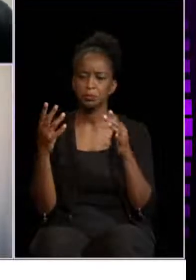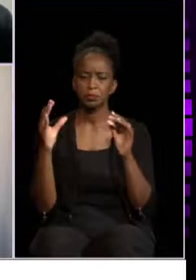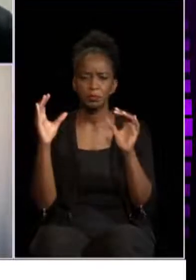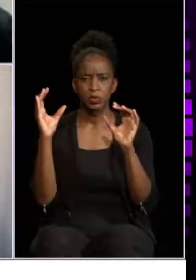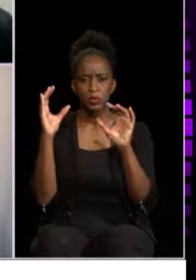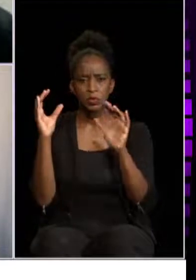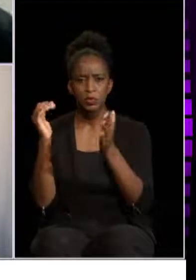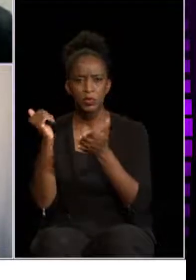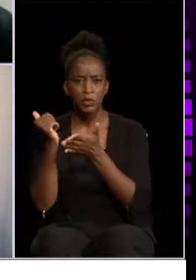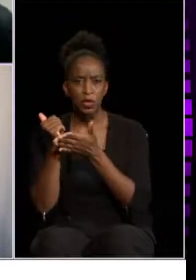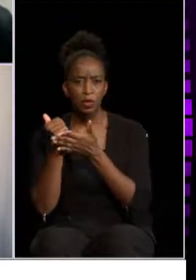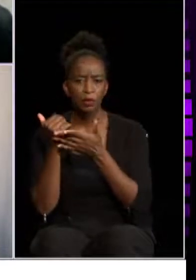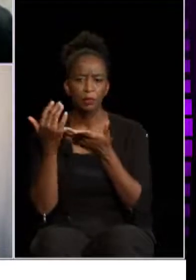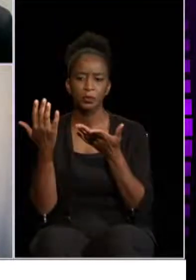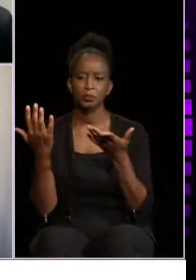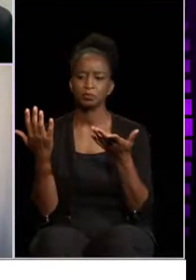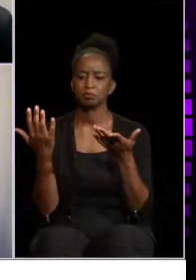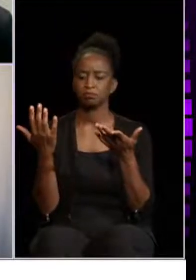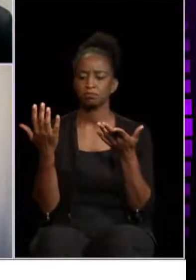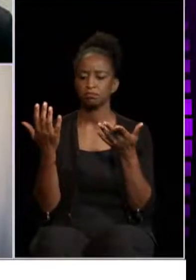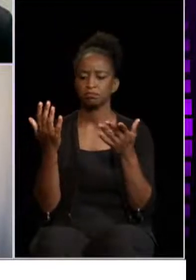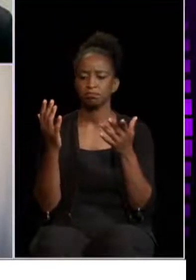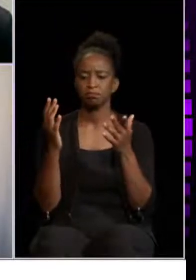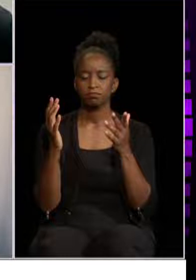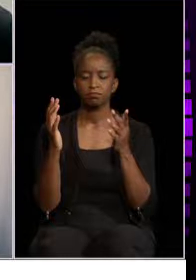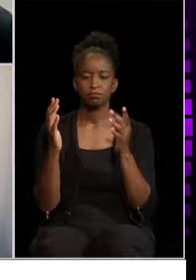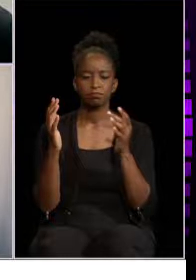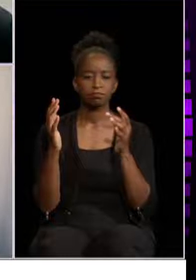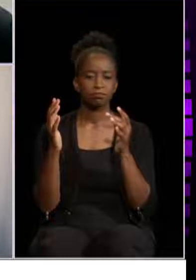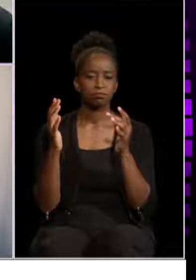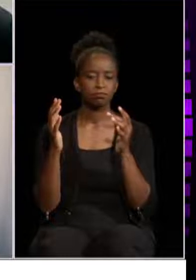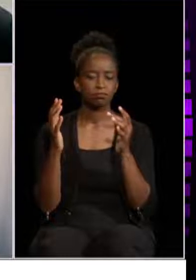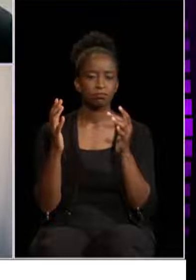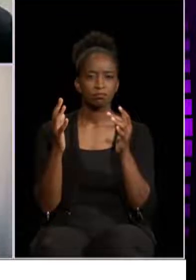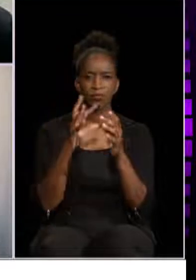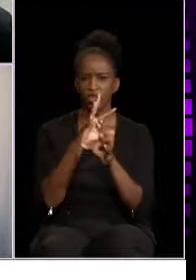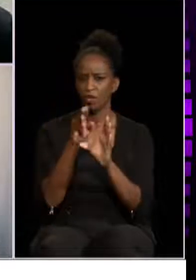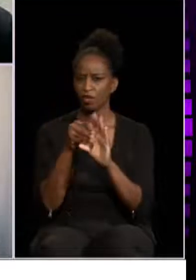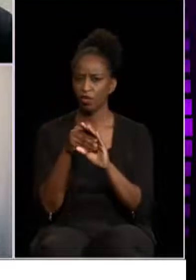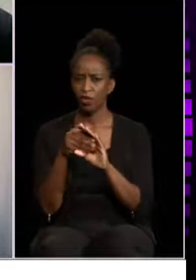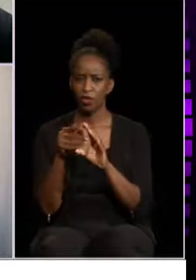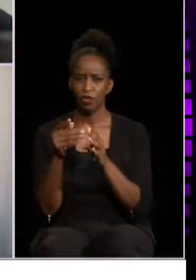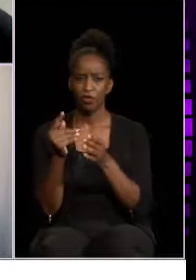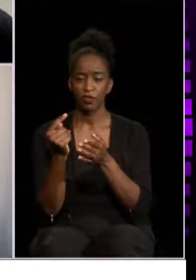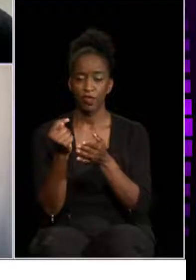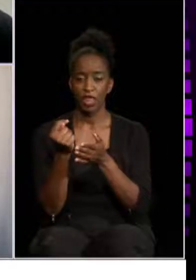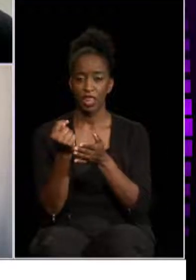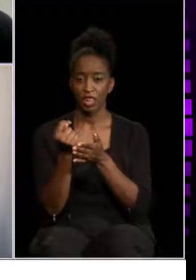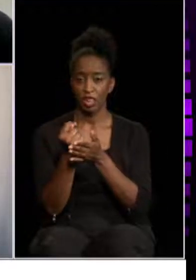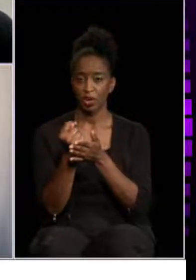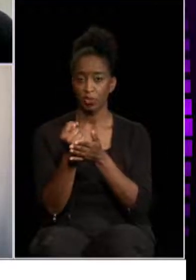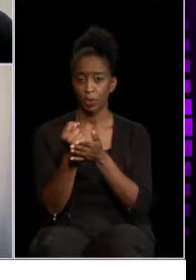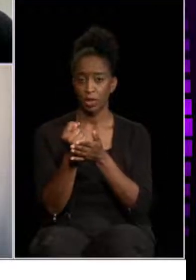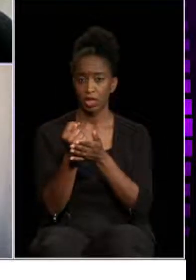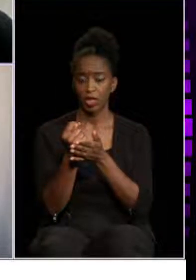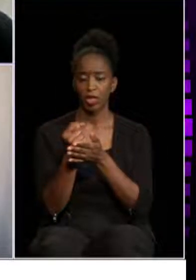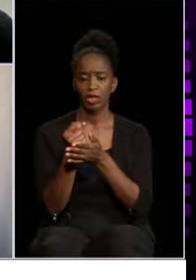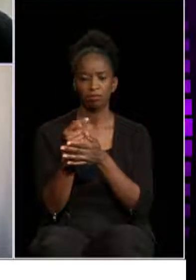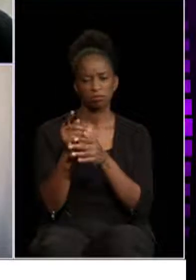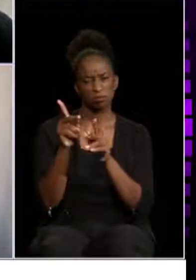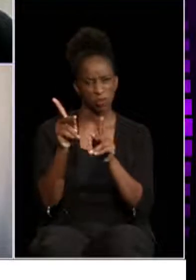certain actions like going to therapy and everything, and realizing that you can't do everything on your own. Help needs to be sought, and